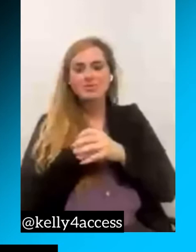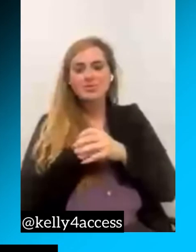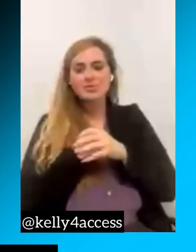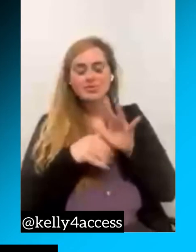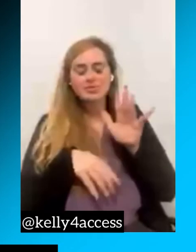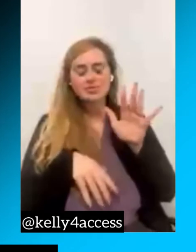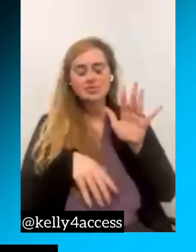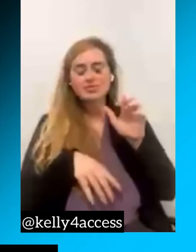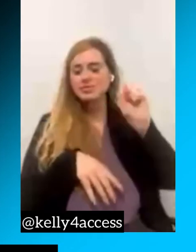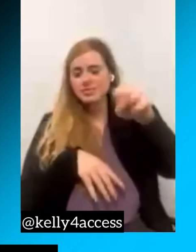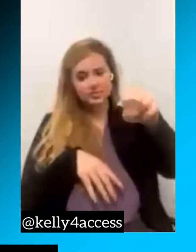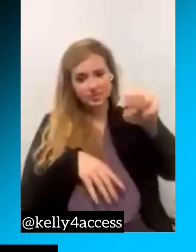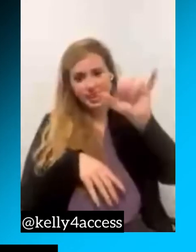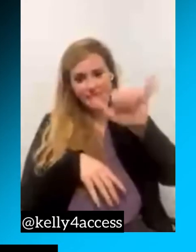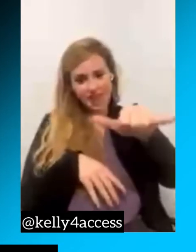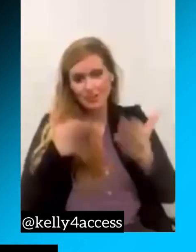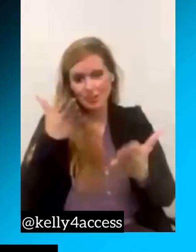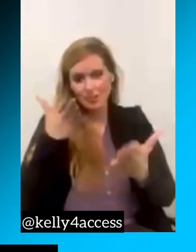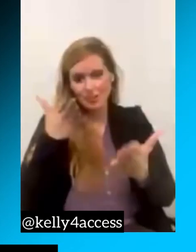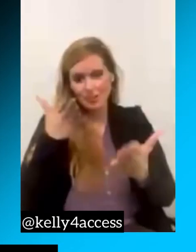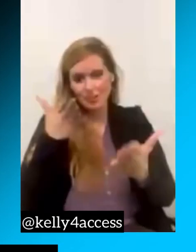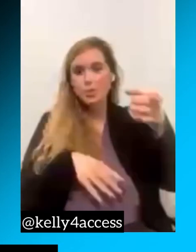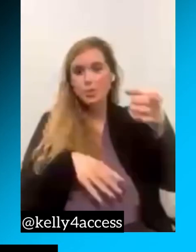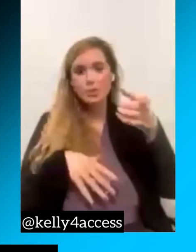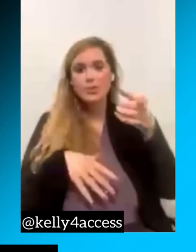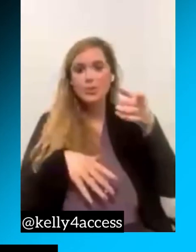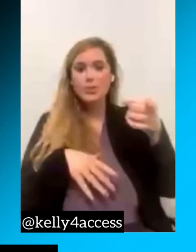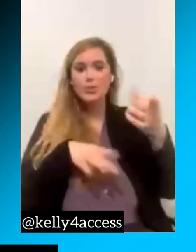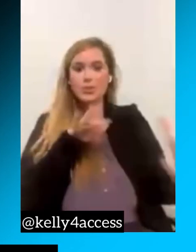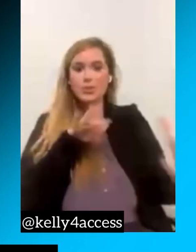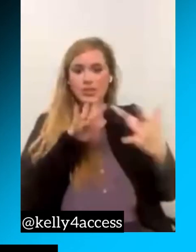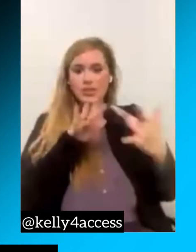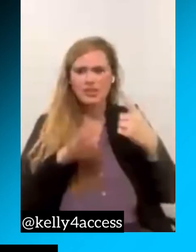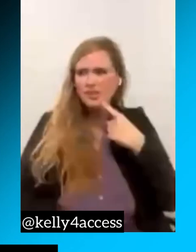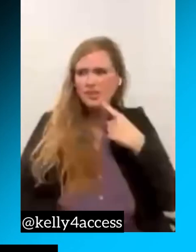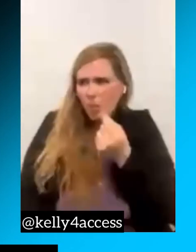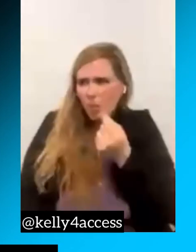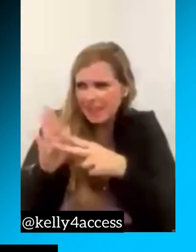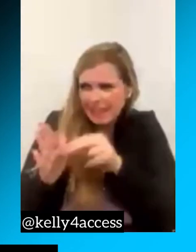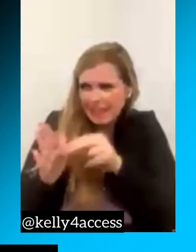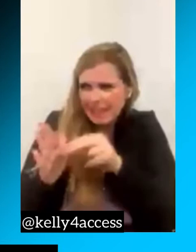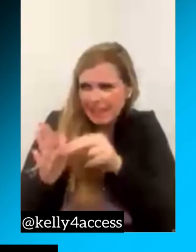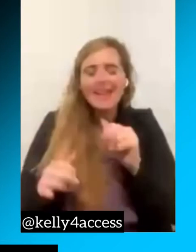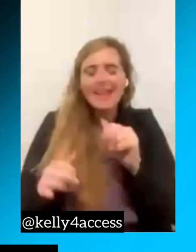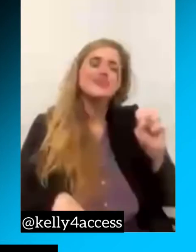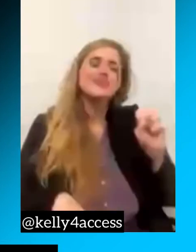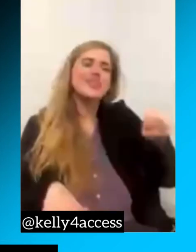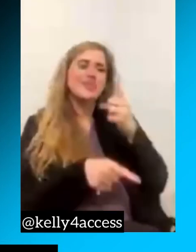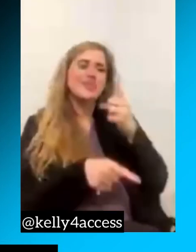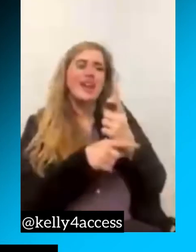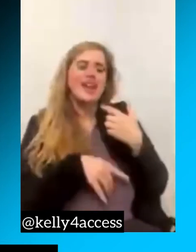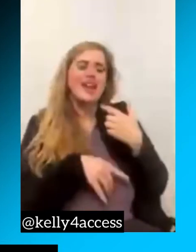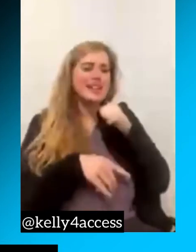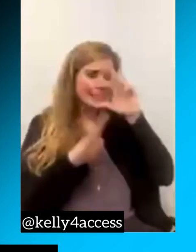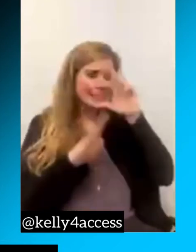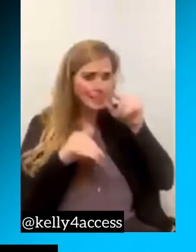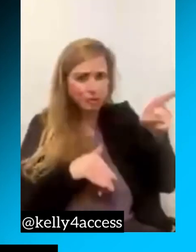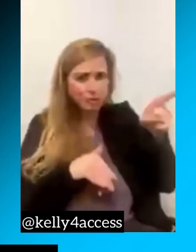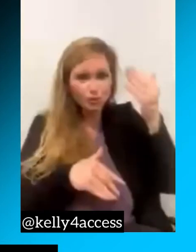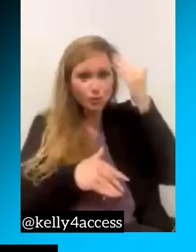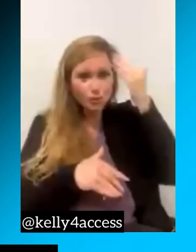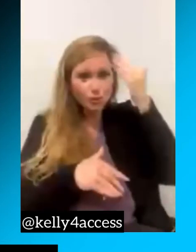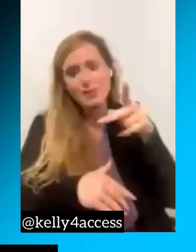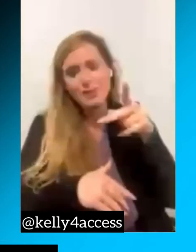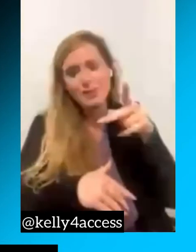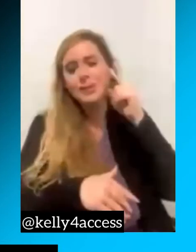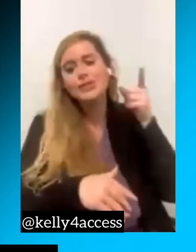so yeah, so that's probably why when you reached out, and you're like, I don't know what the APA is. I didn't expect you to know what that was. Not only because you're